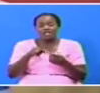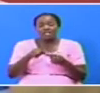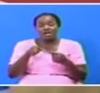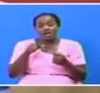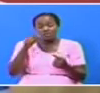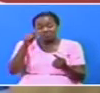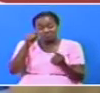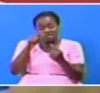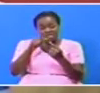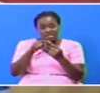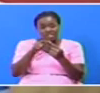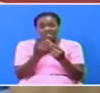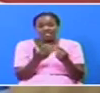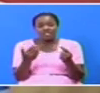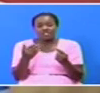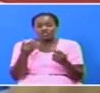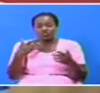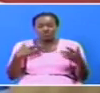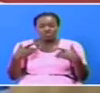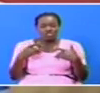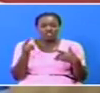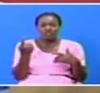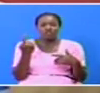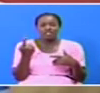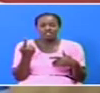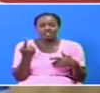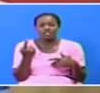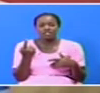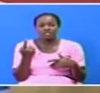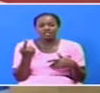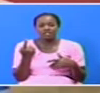the companies that were paid from the supplementary estimates?